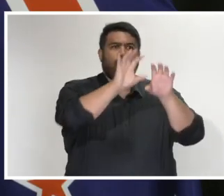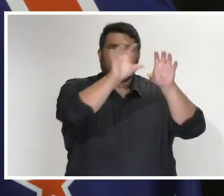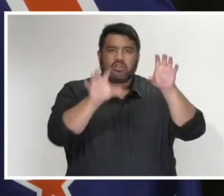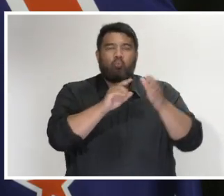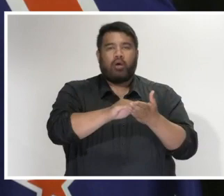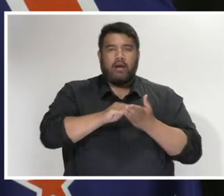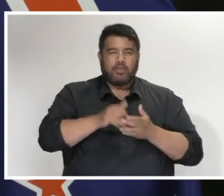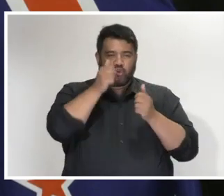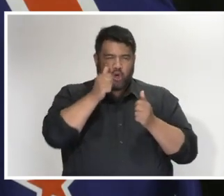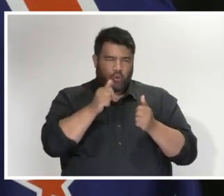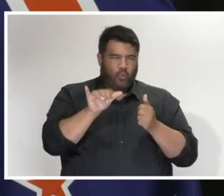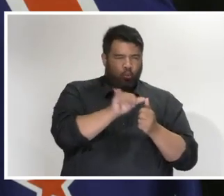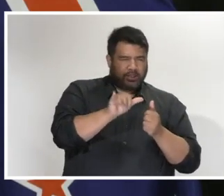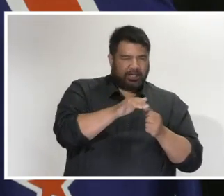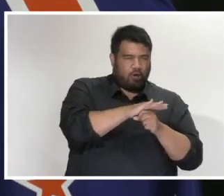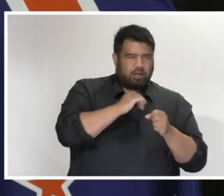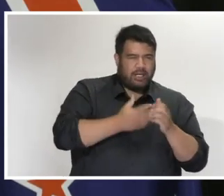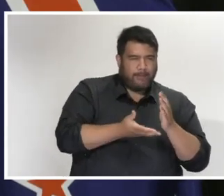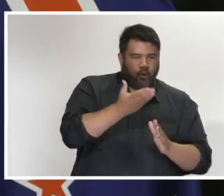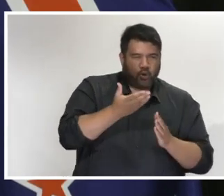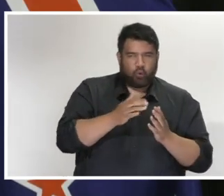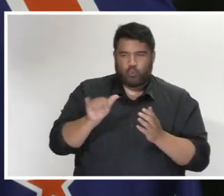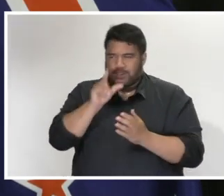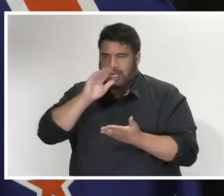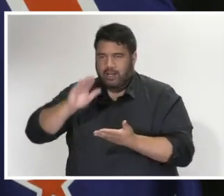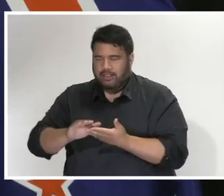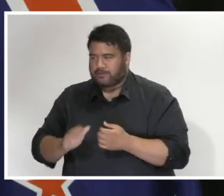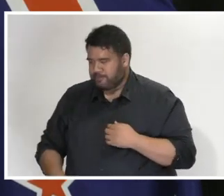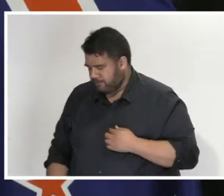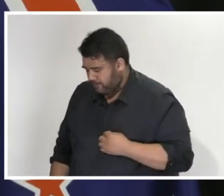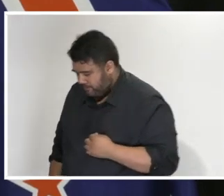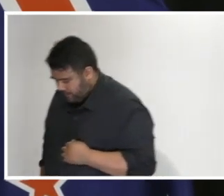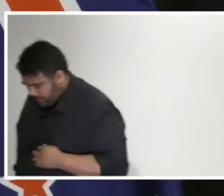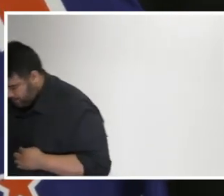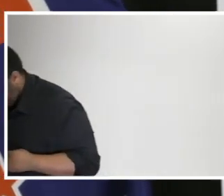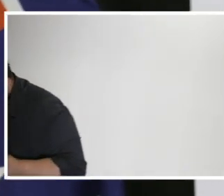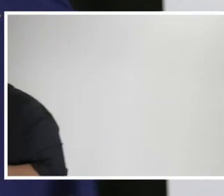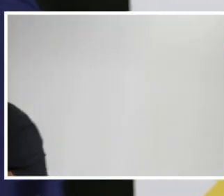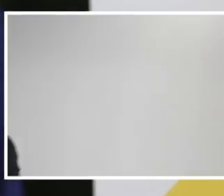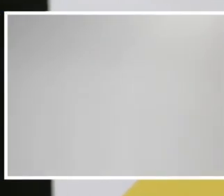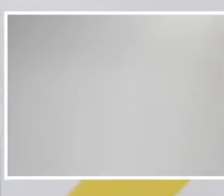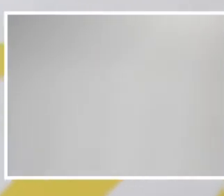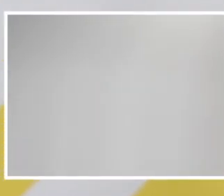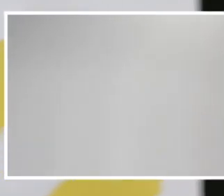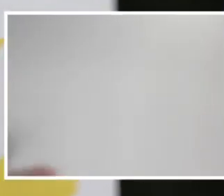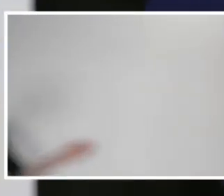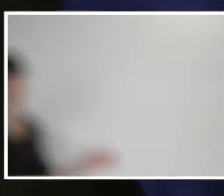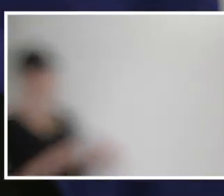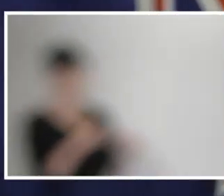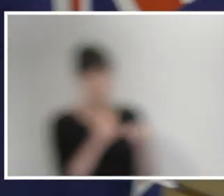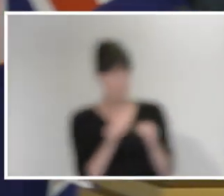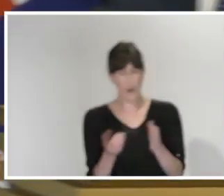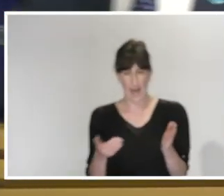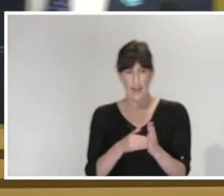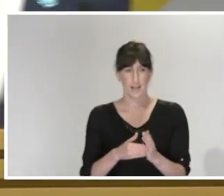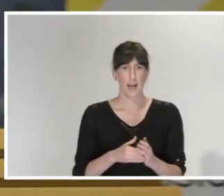to increase that level of testing and proactively go into communities. But Dr. Bloomfield on that? Yes, so I think the additional funding, particularly